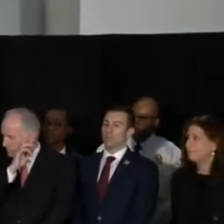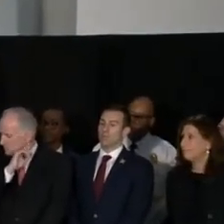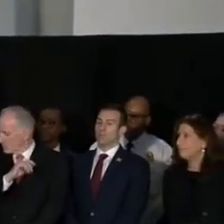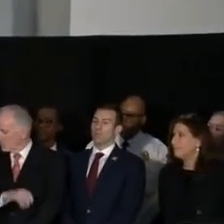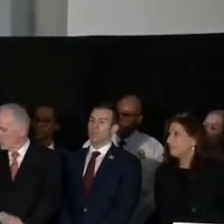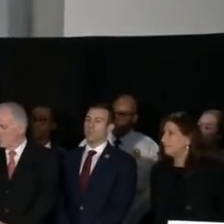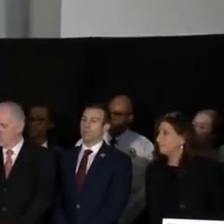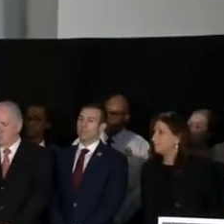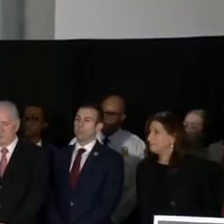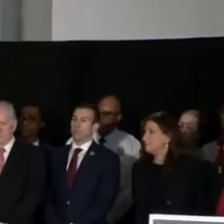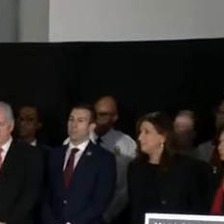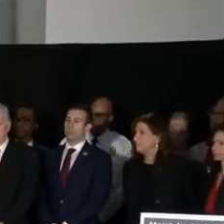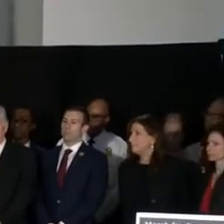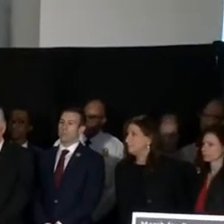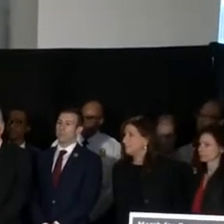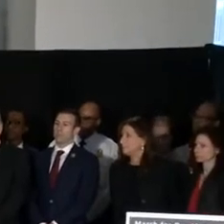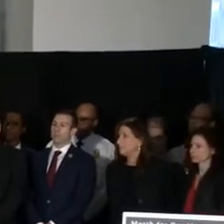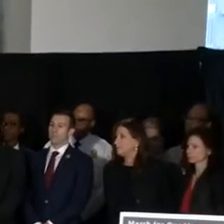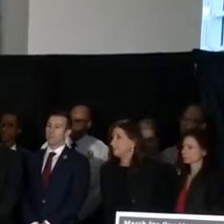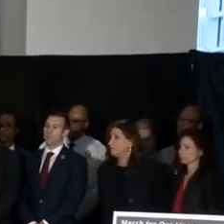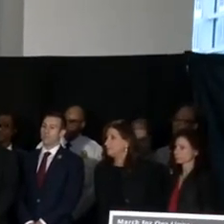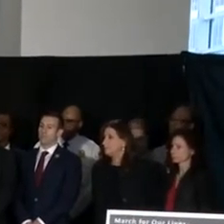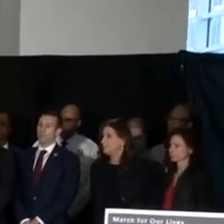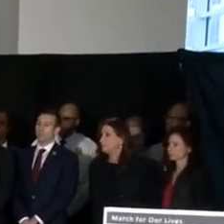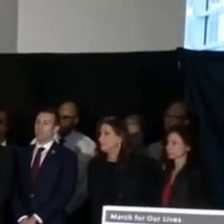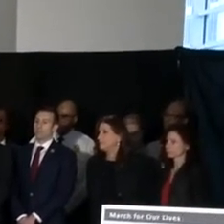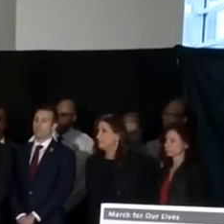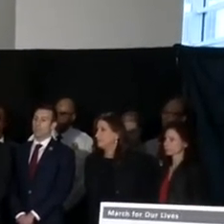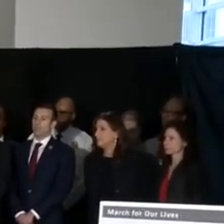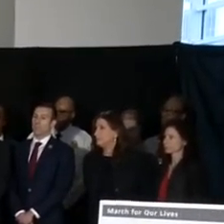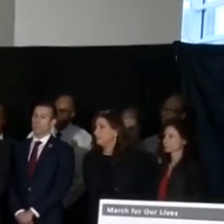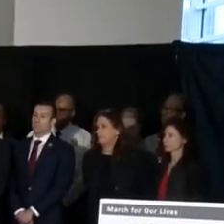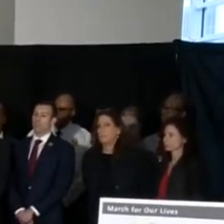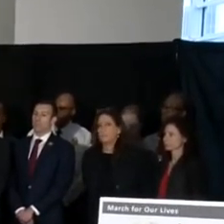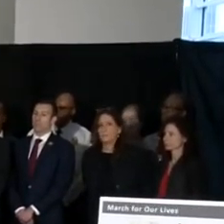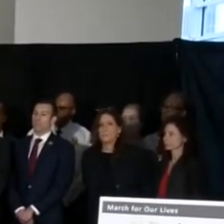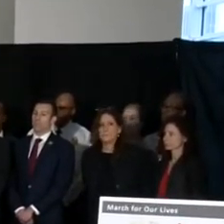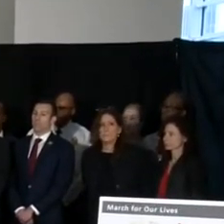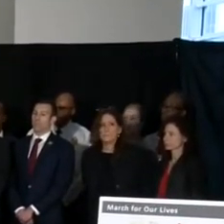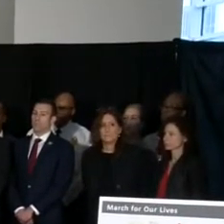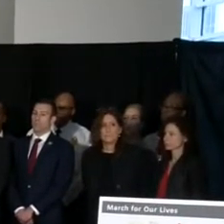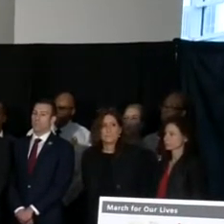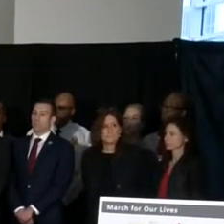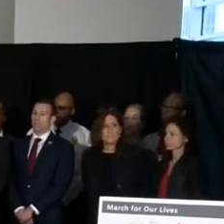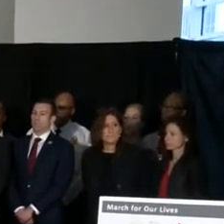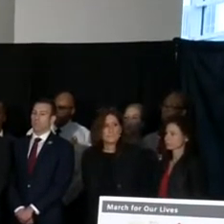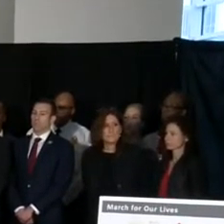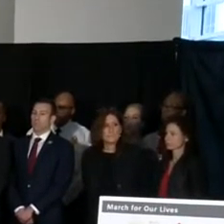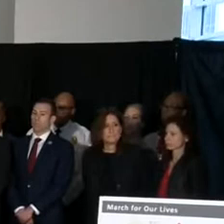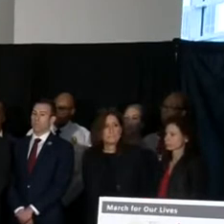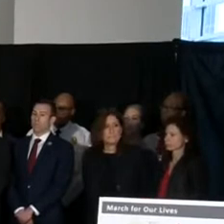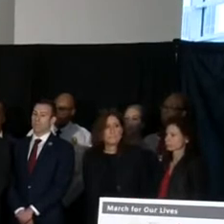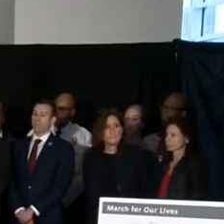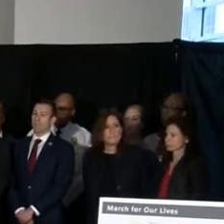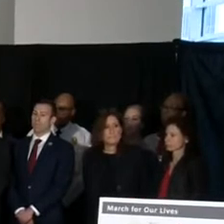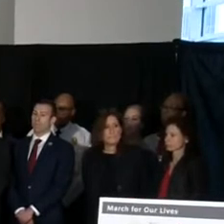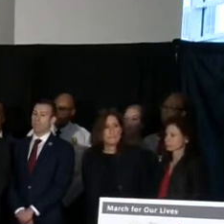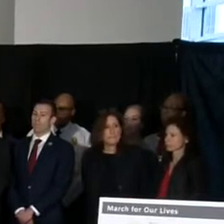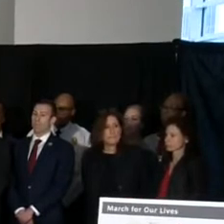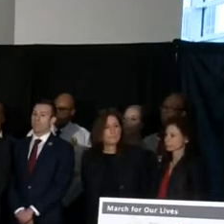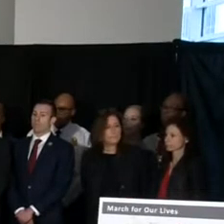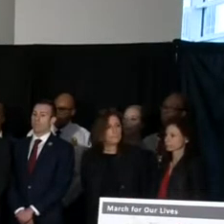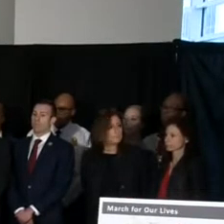for the Metropolitan Police Department, Christopher Rodriguez, who is the Director of the District's Department of Homeland